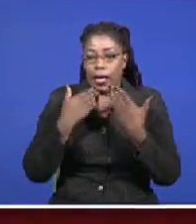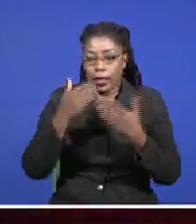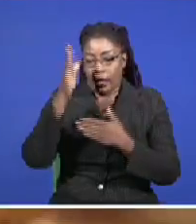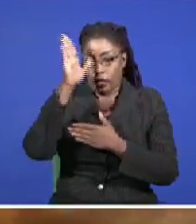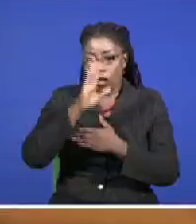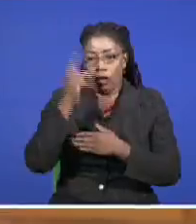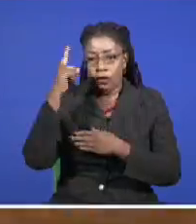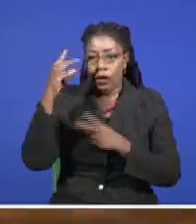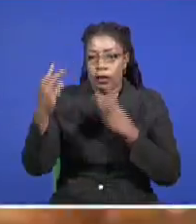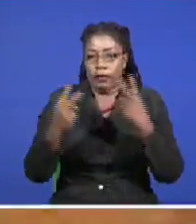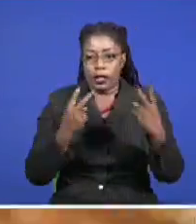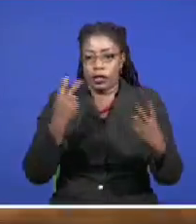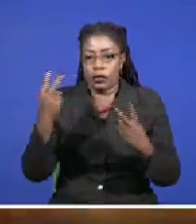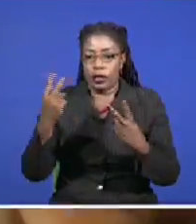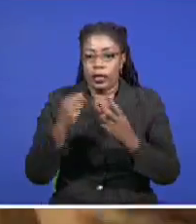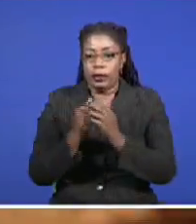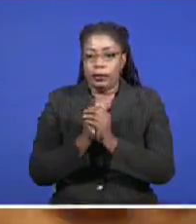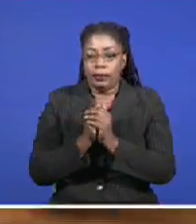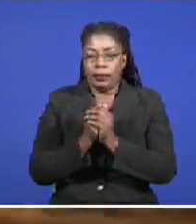victory.